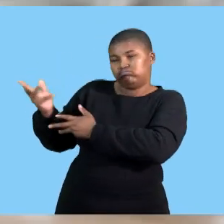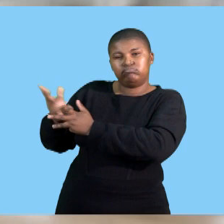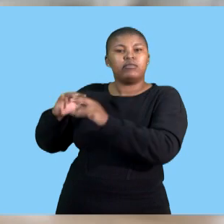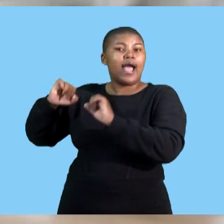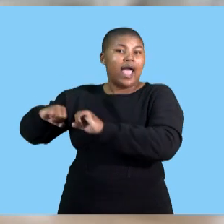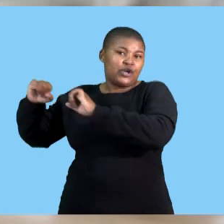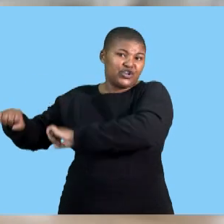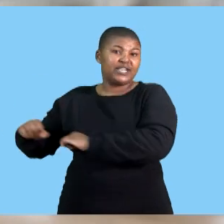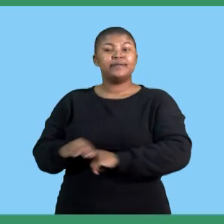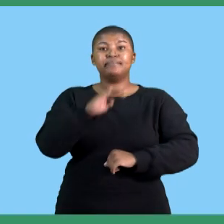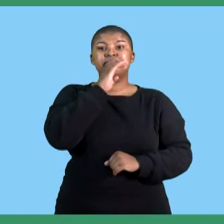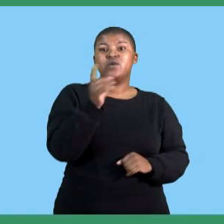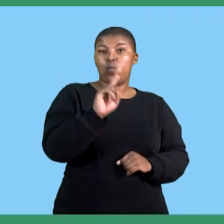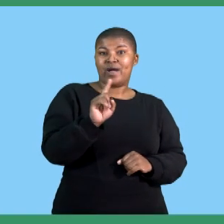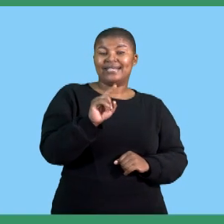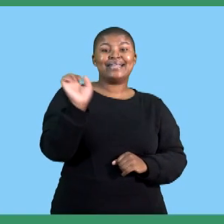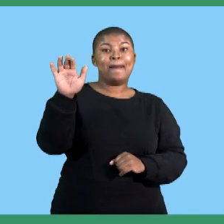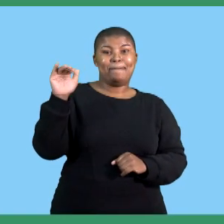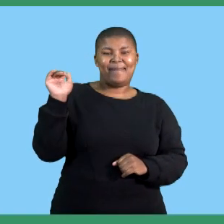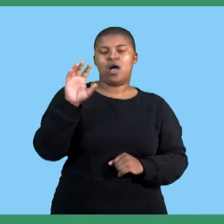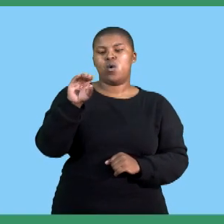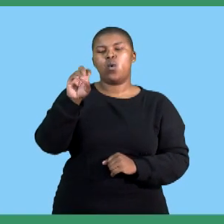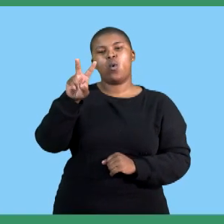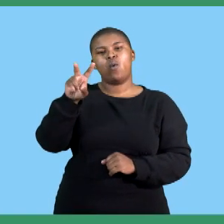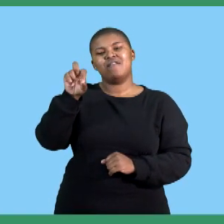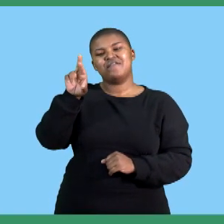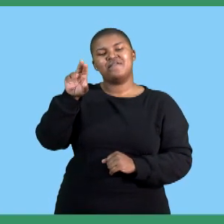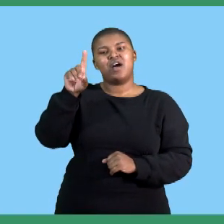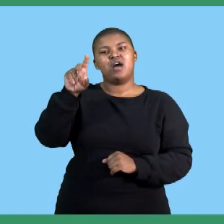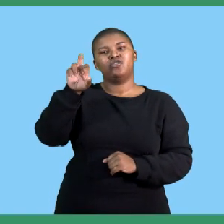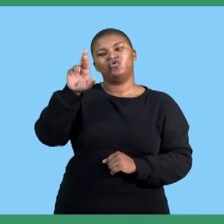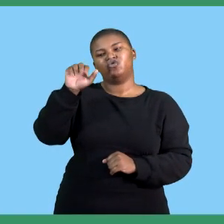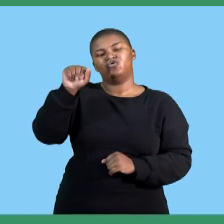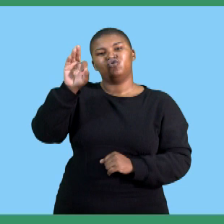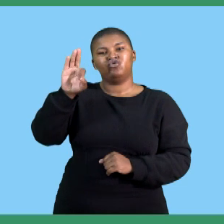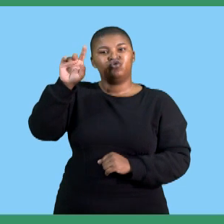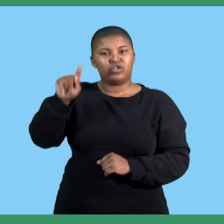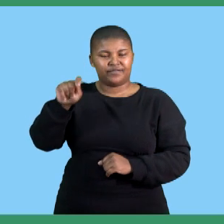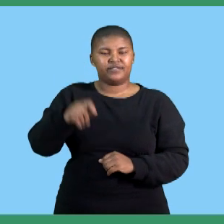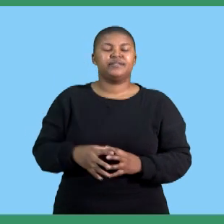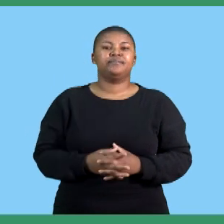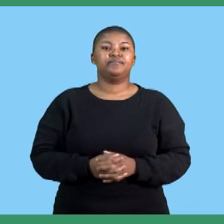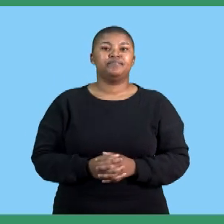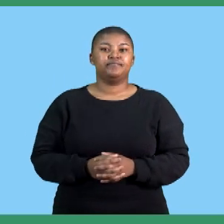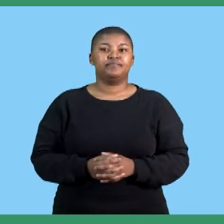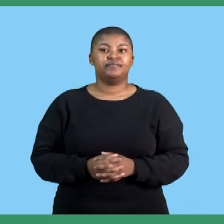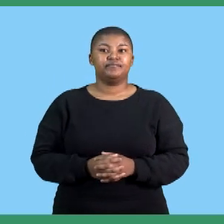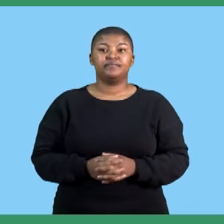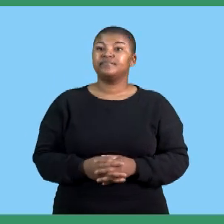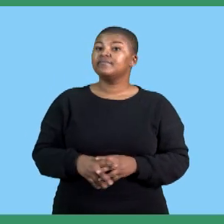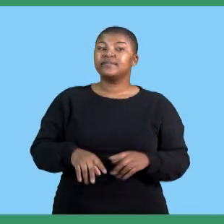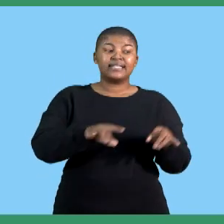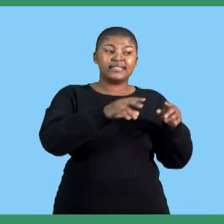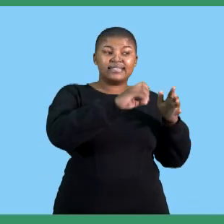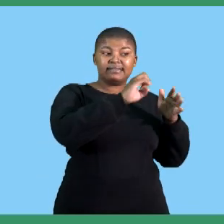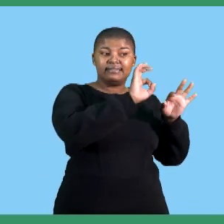being made, this statement qualifies to be a bank overdraft because she arranged with Promise Bank. So you would take